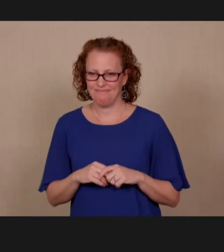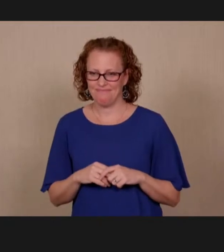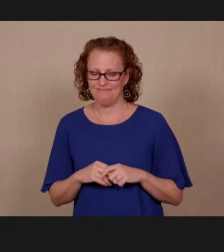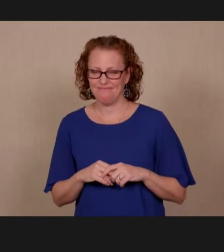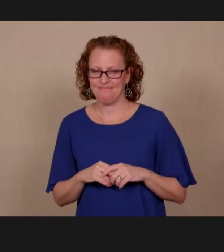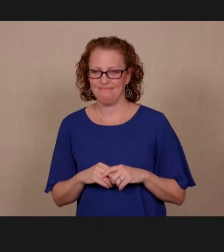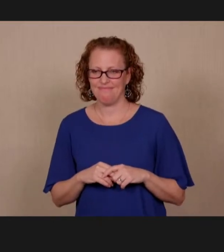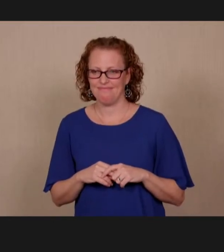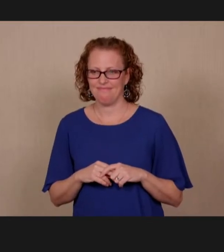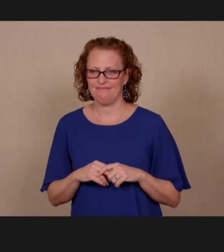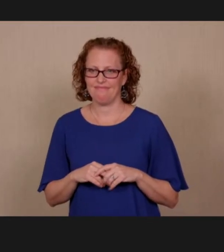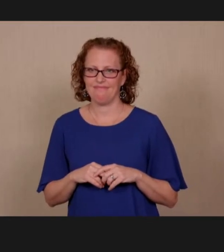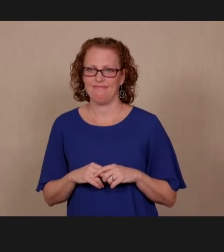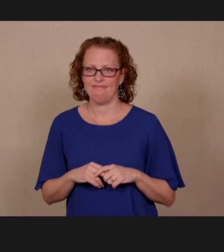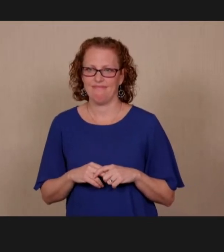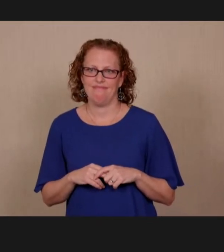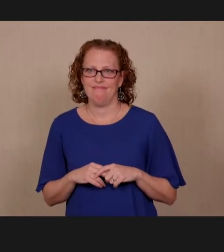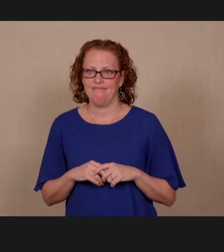looks.